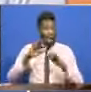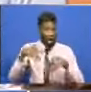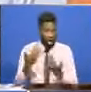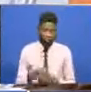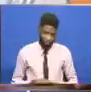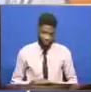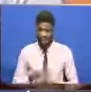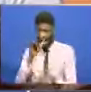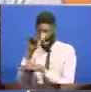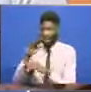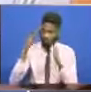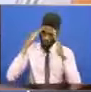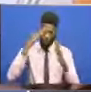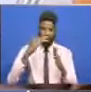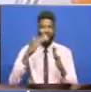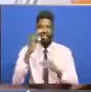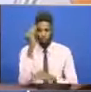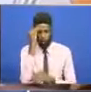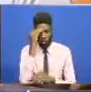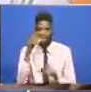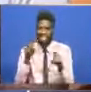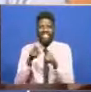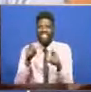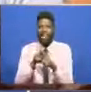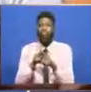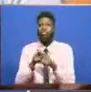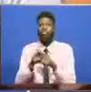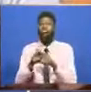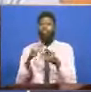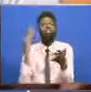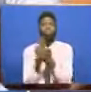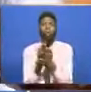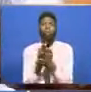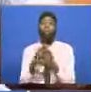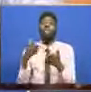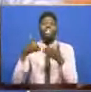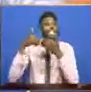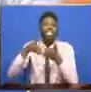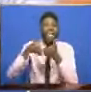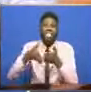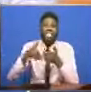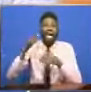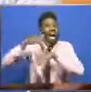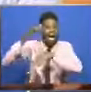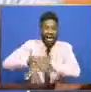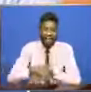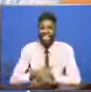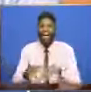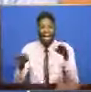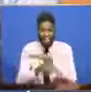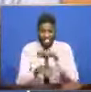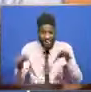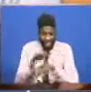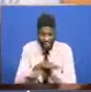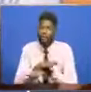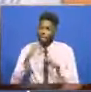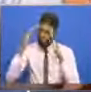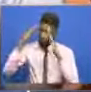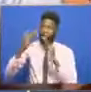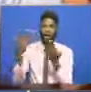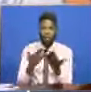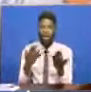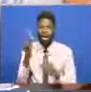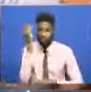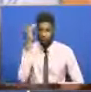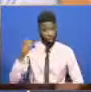mm. to stop this minor sex. Mm. Just everything that a girl needs to focus on her education. We are supporting them with